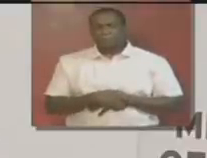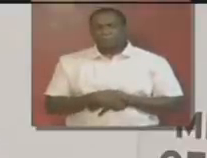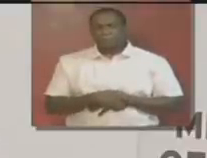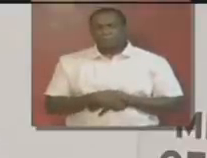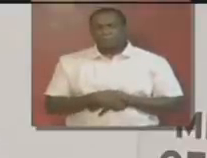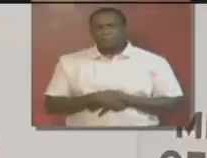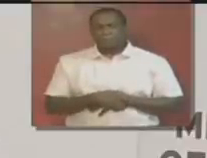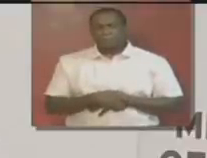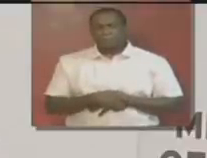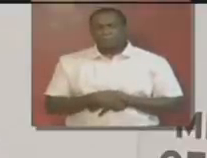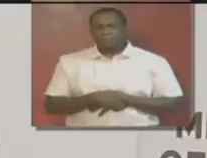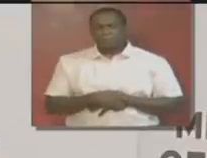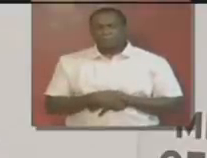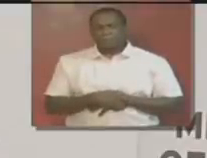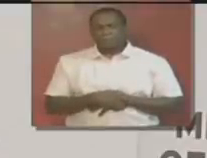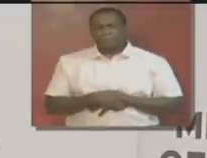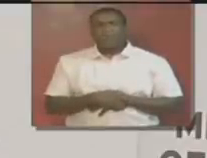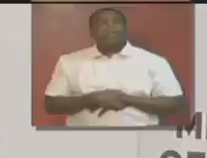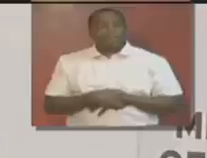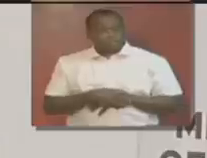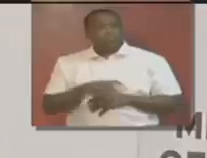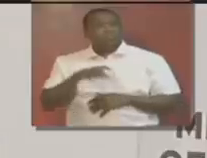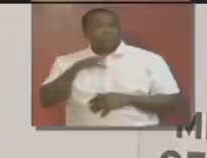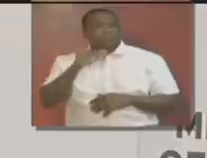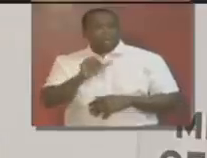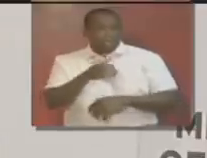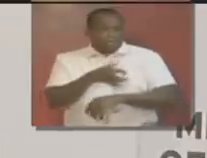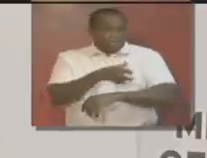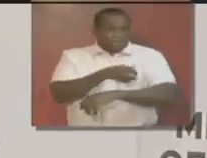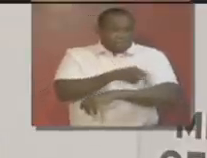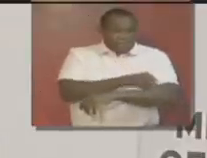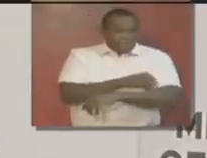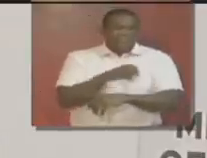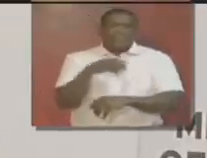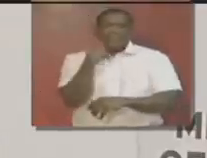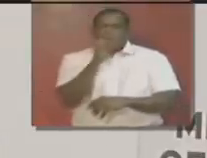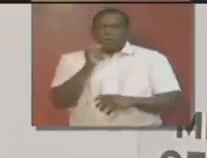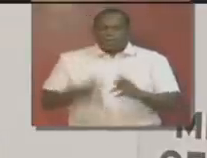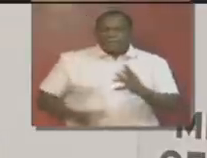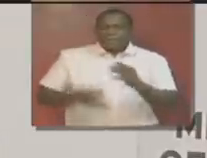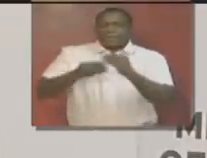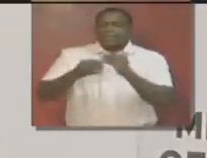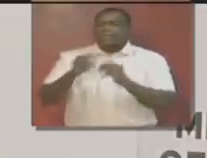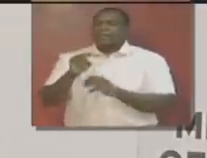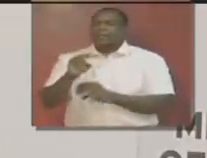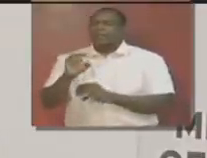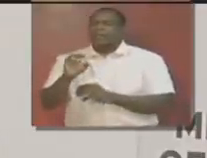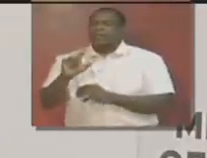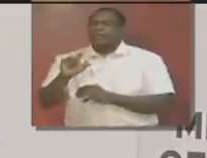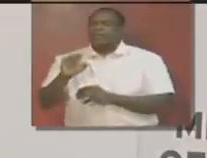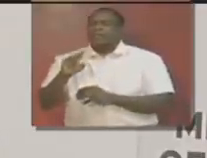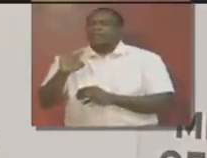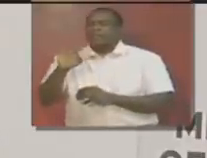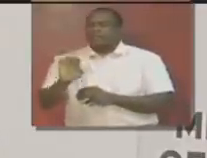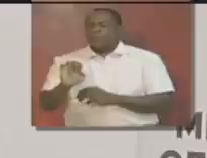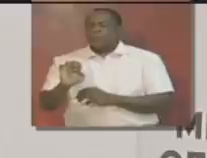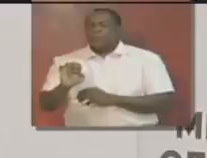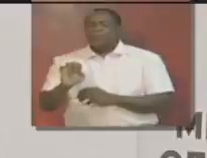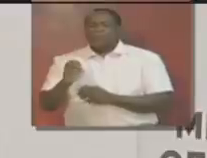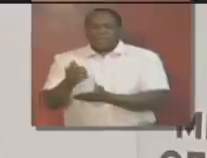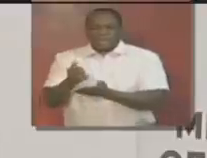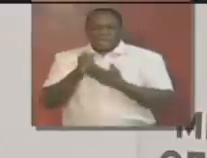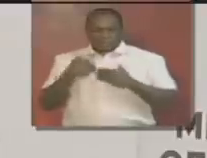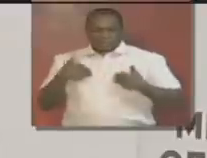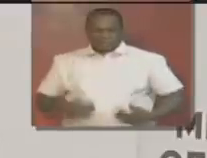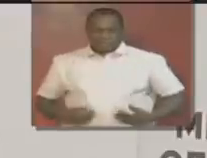additional sort of like a molecule, and what it does, it over exemplifies, it over amplifies everything, so it goes like about